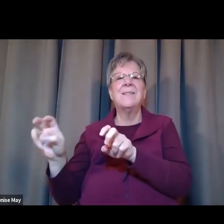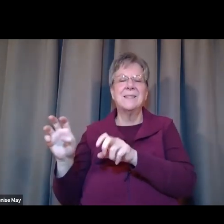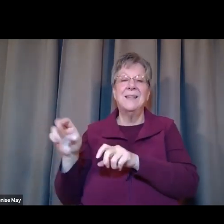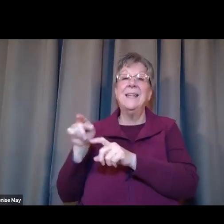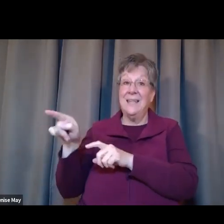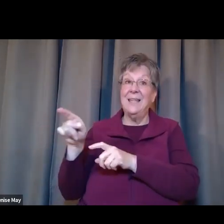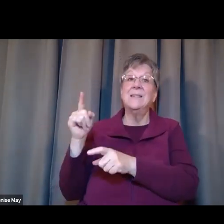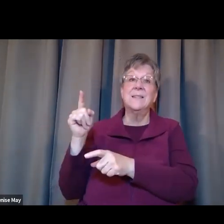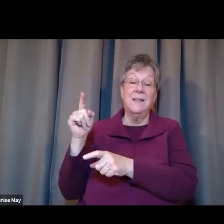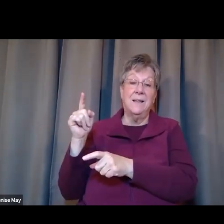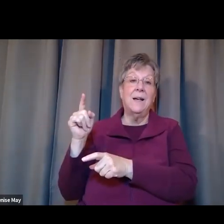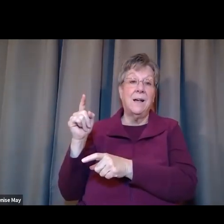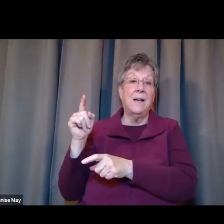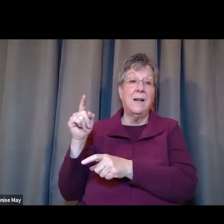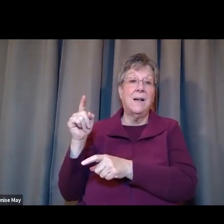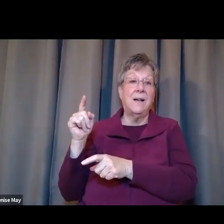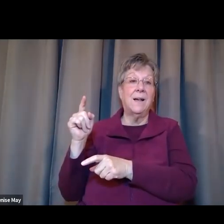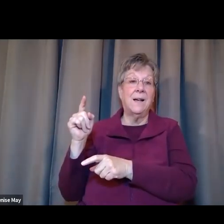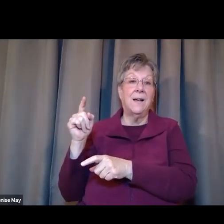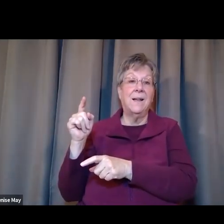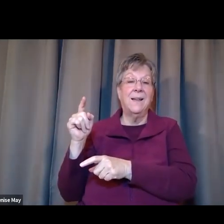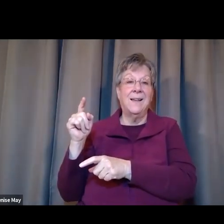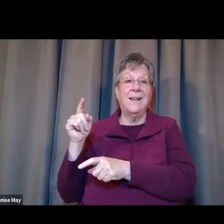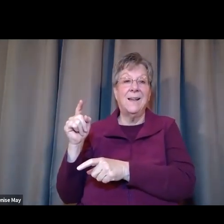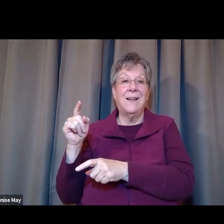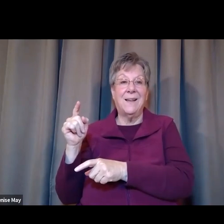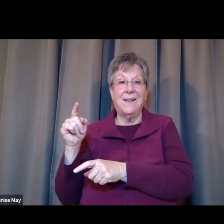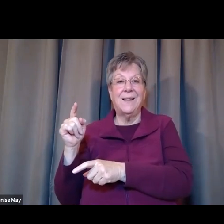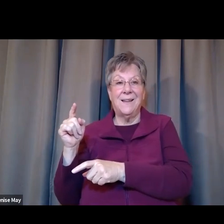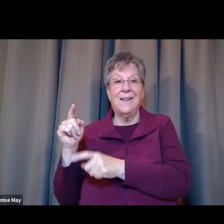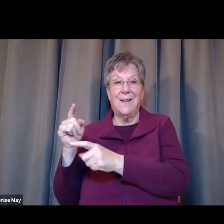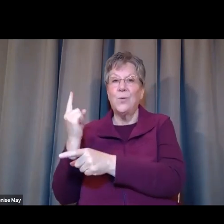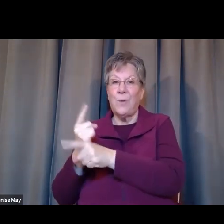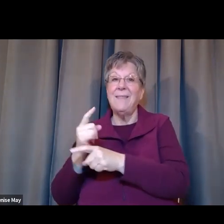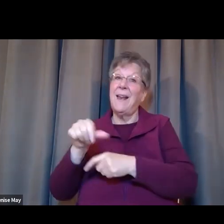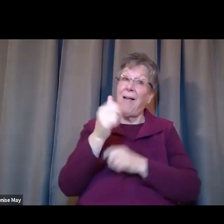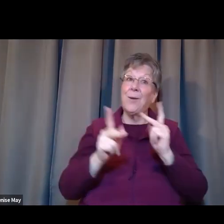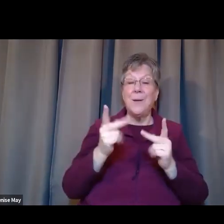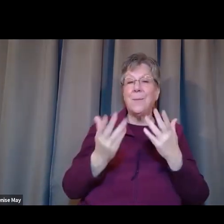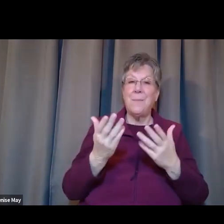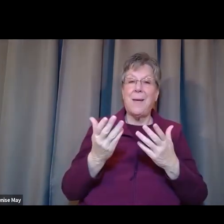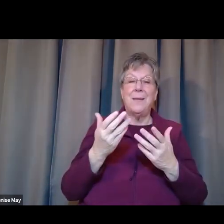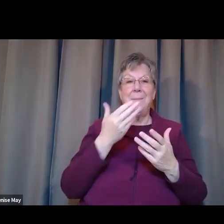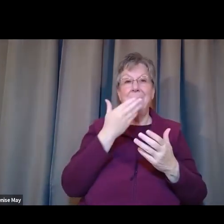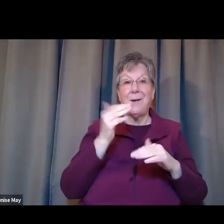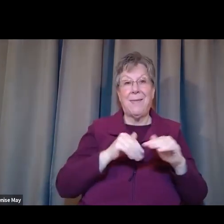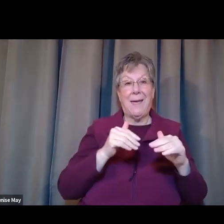he's right, and that other people on this panel will be much more instructive than we are. So I'll try to keep it